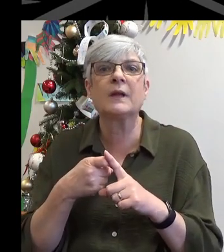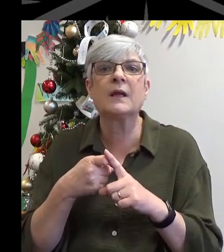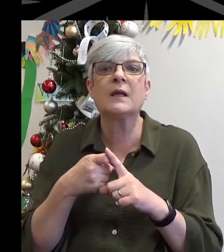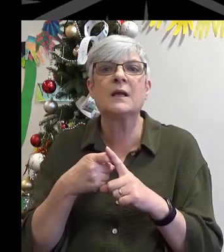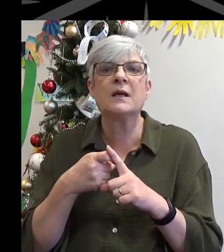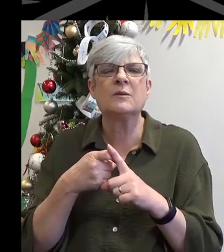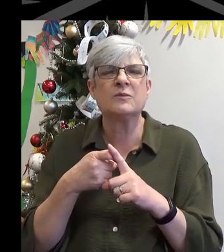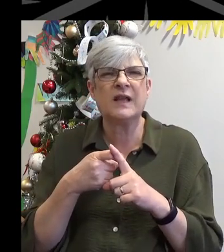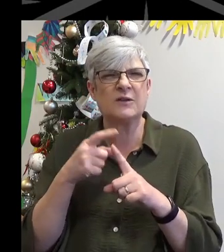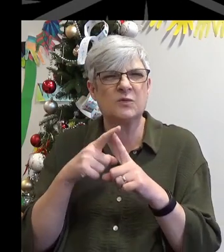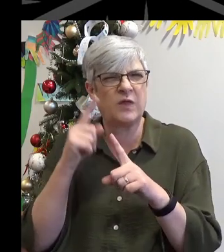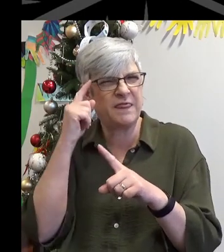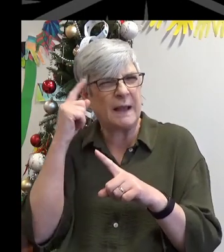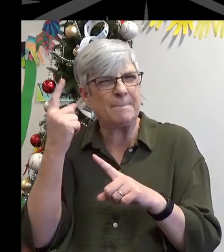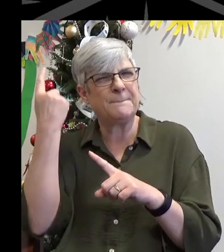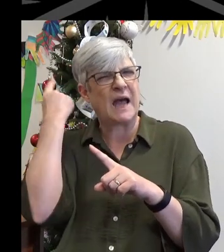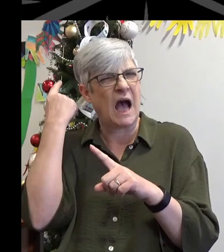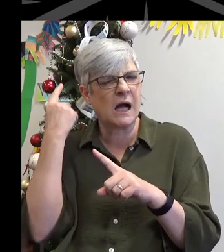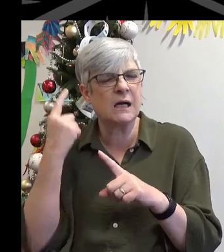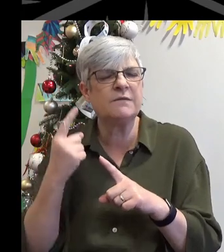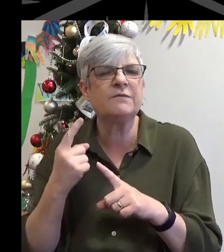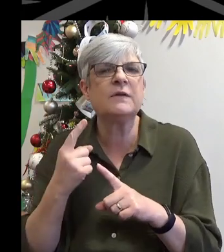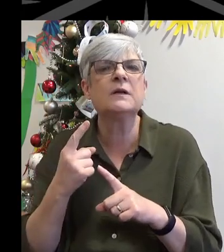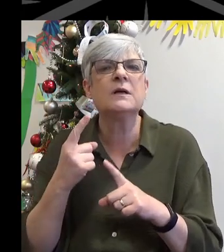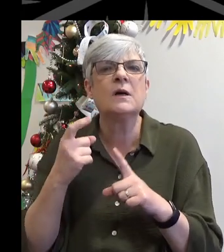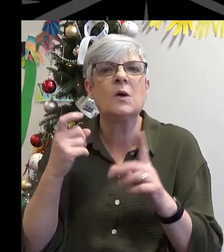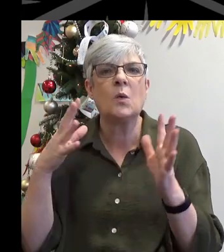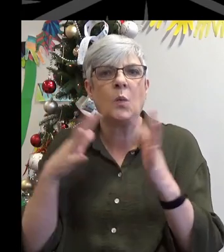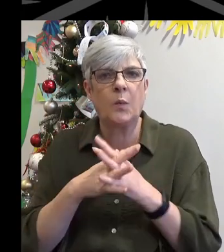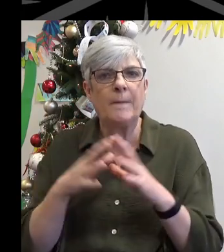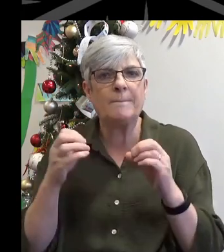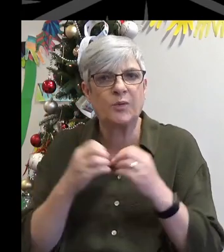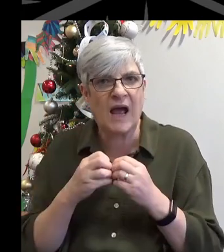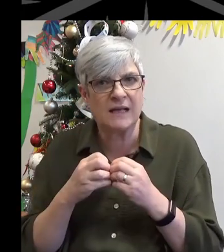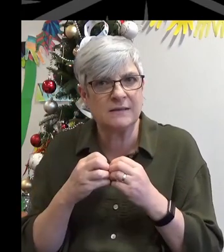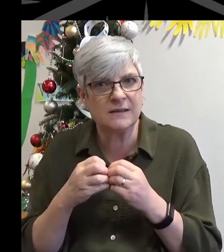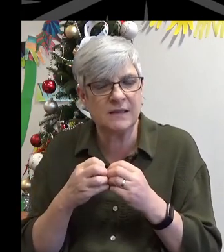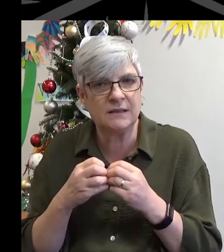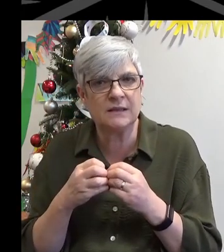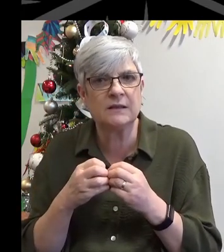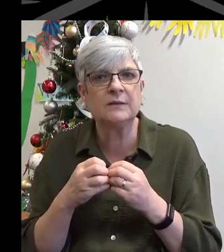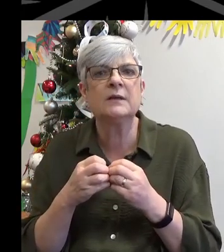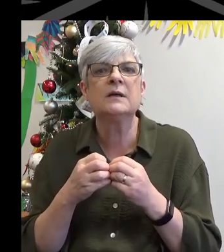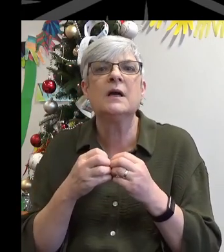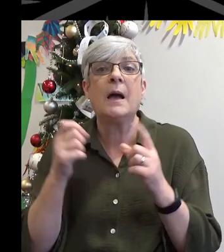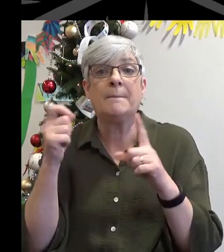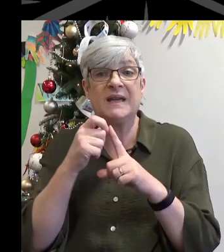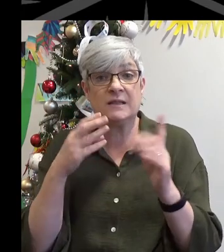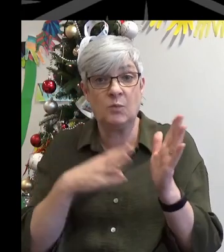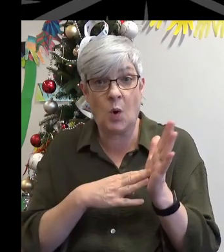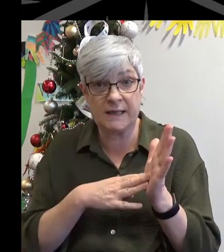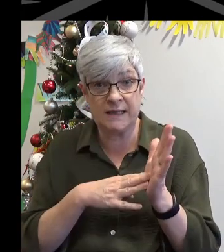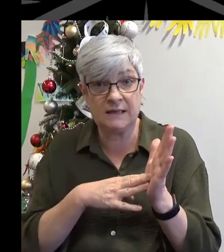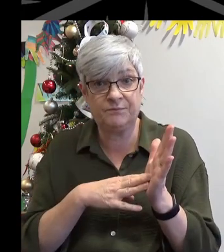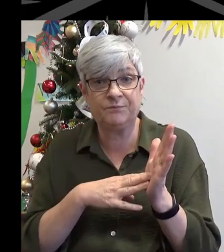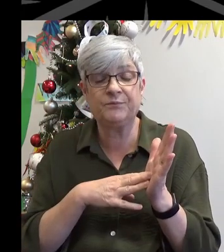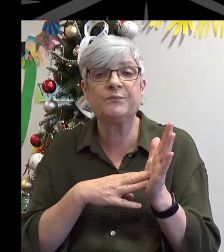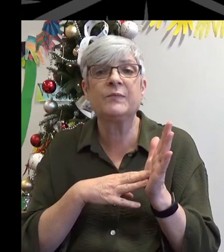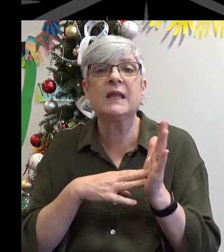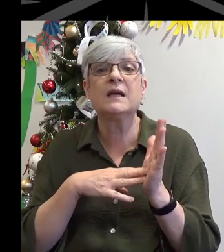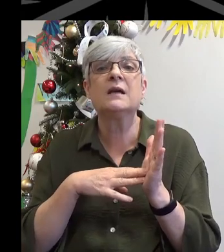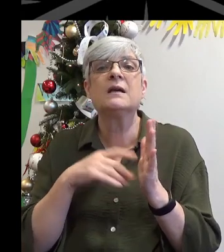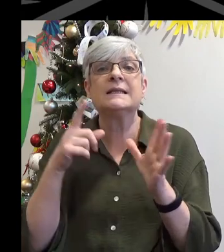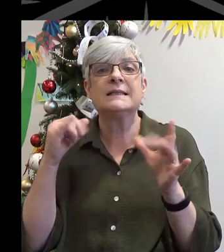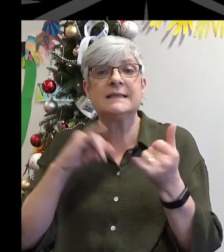Maybe stretching the memory banks a wee bit for some folks, back to Willie Brandt. Then there was Piers Morgan, and the 16th